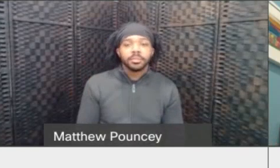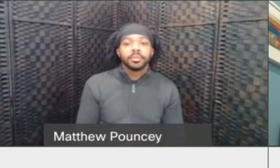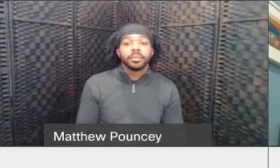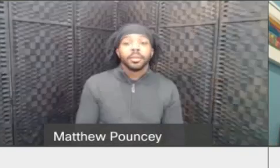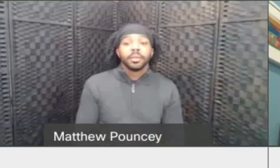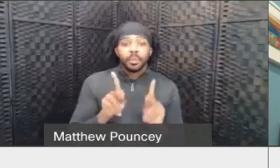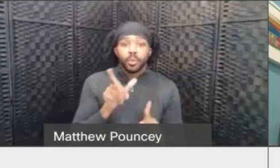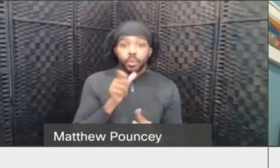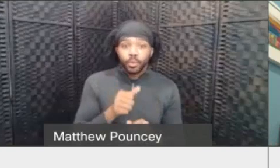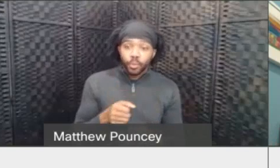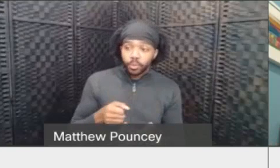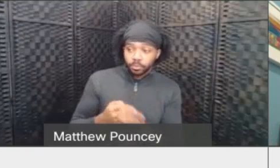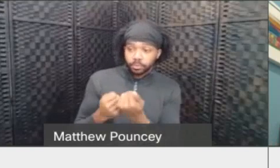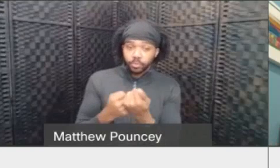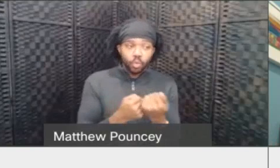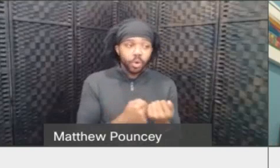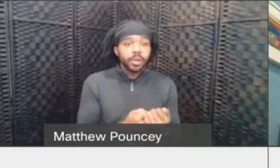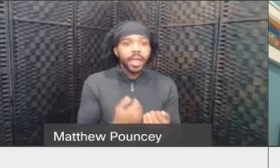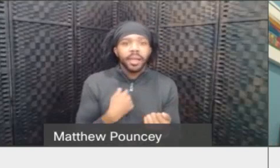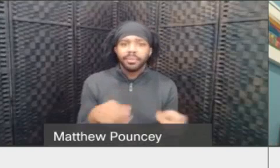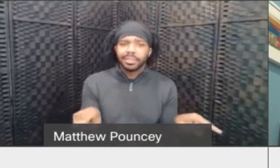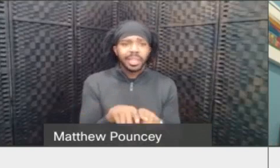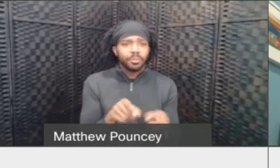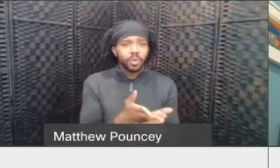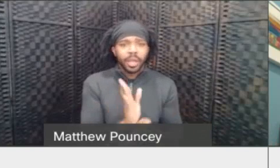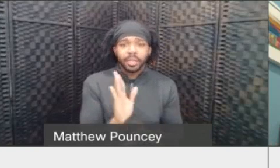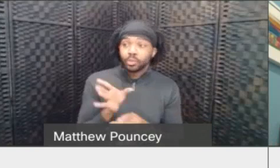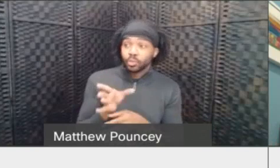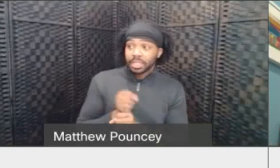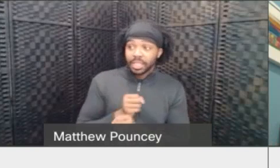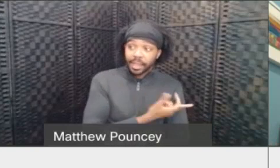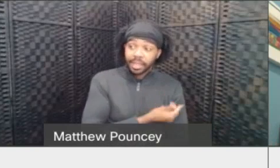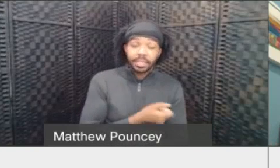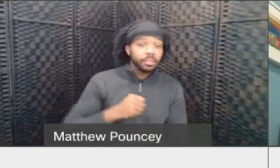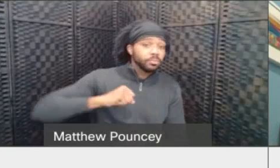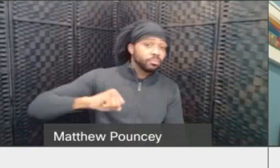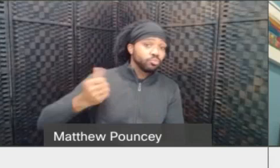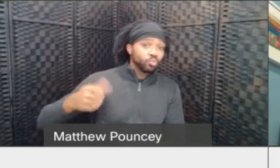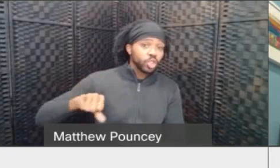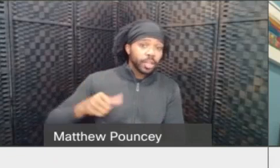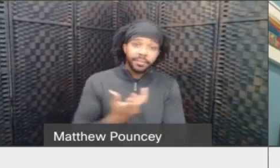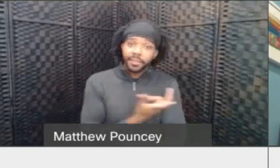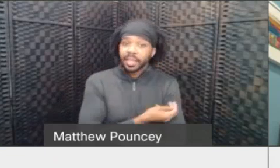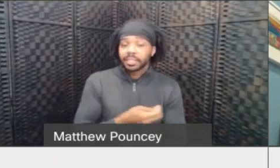have the same rights to receive or reject